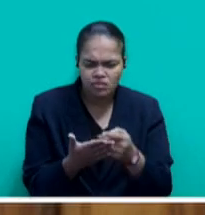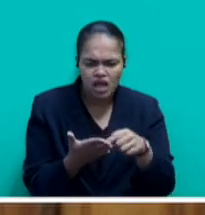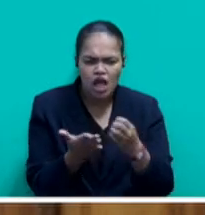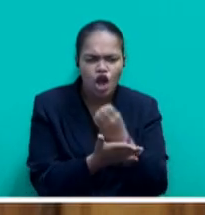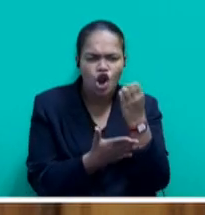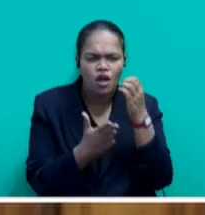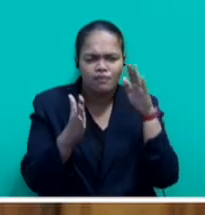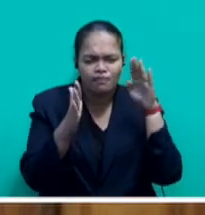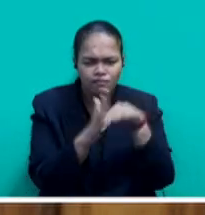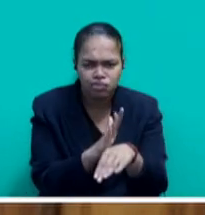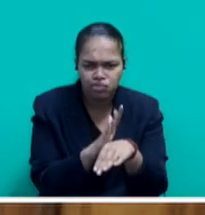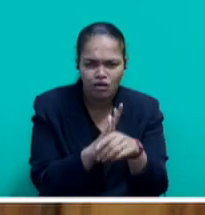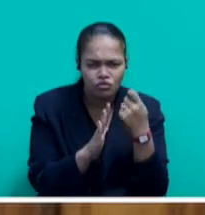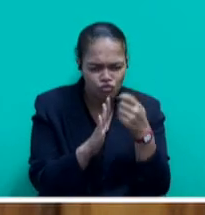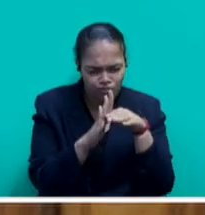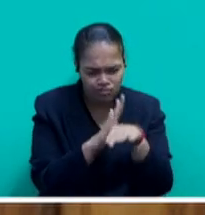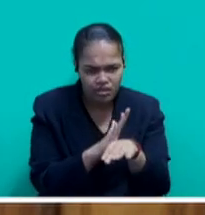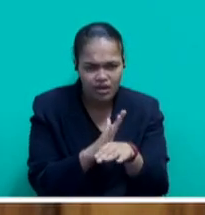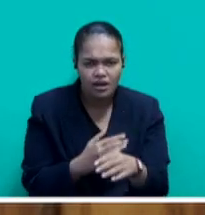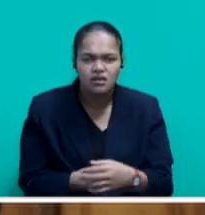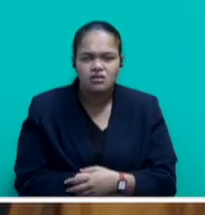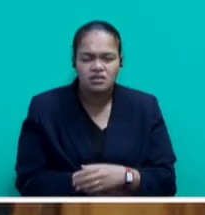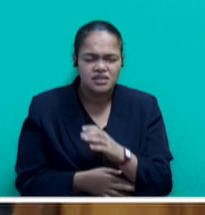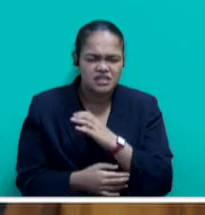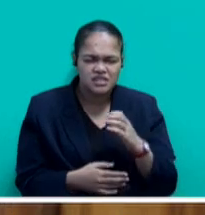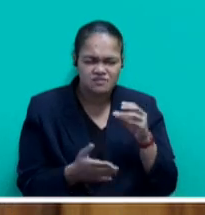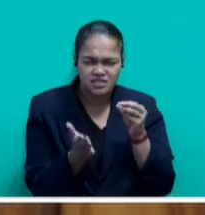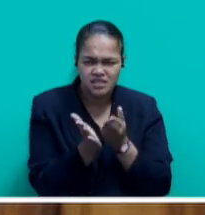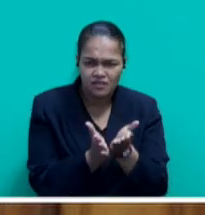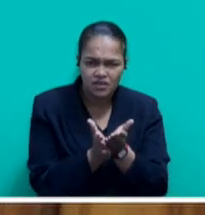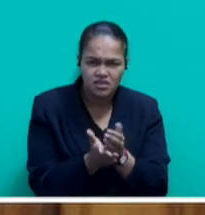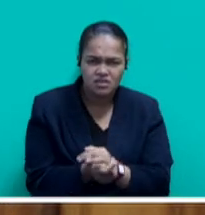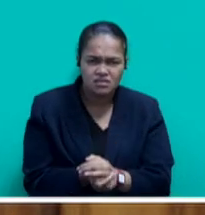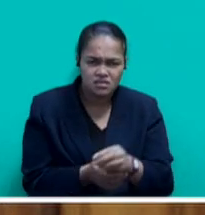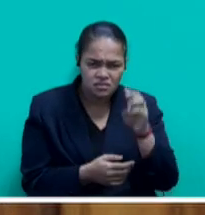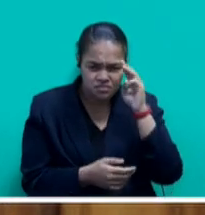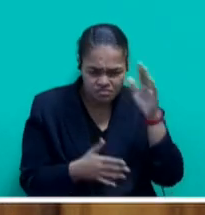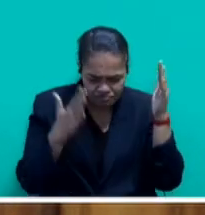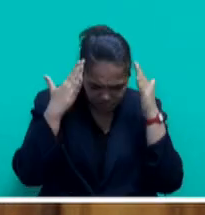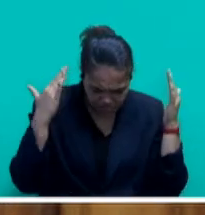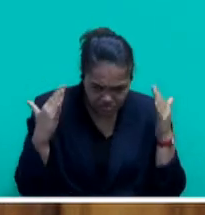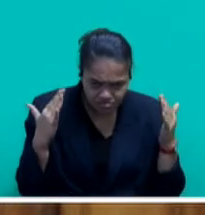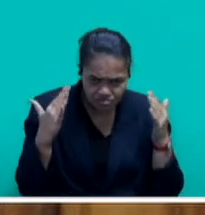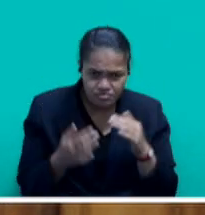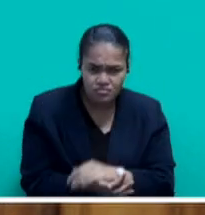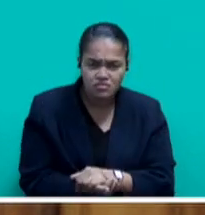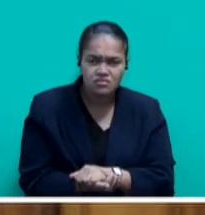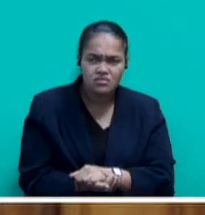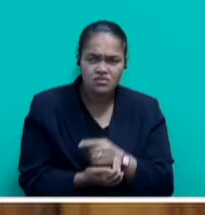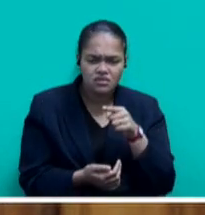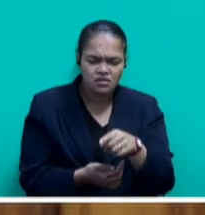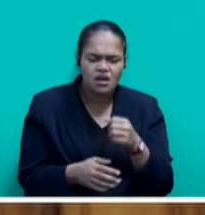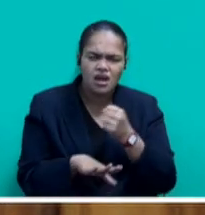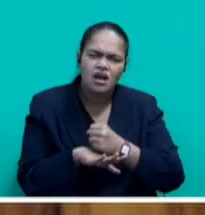collapse. On the civil service, Mr. Speaker, sir, to set some context to what the People's Coalition government